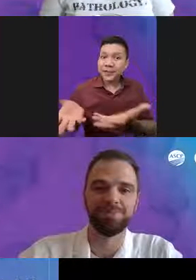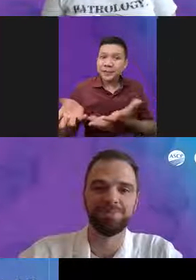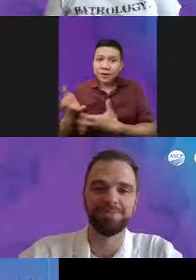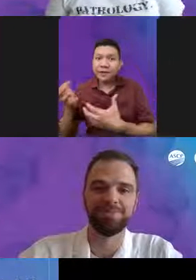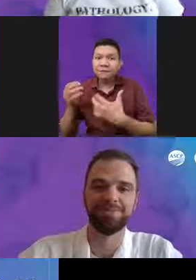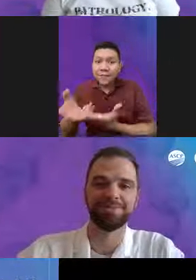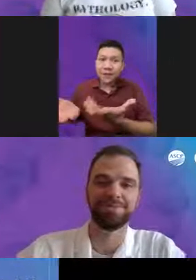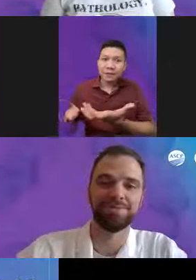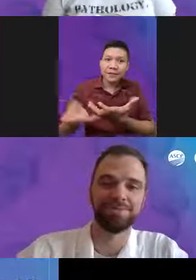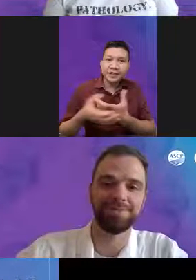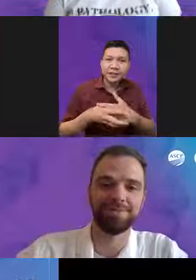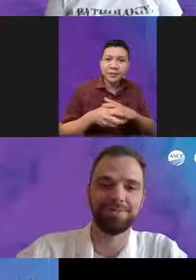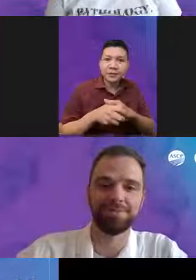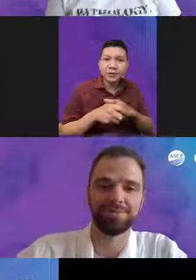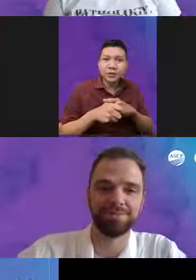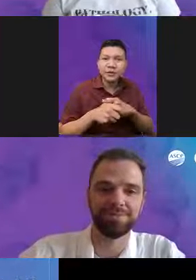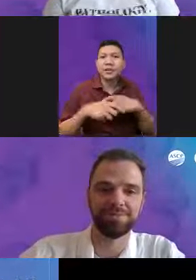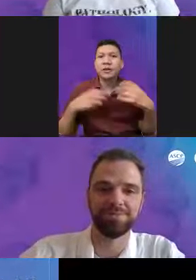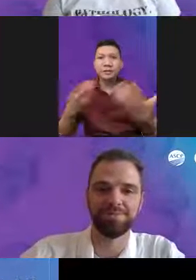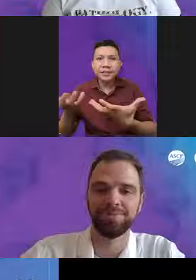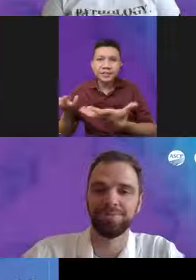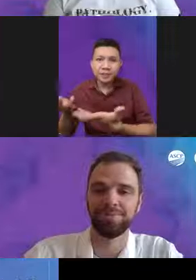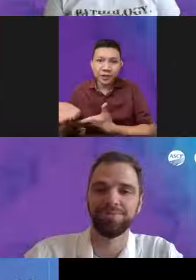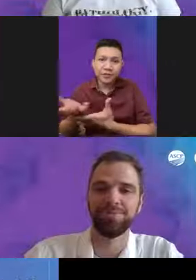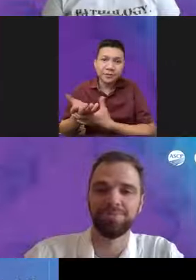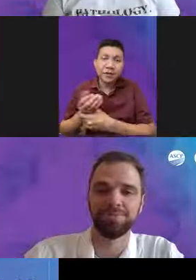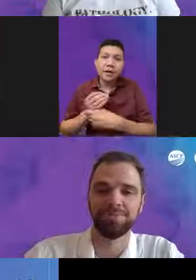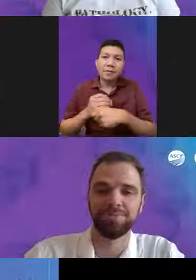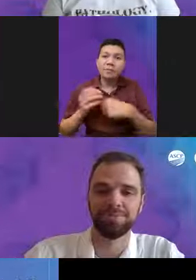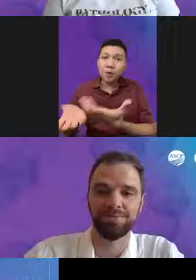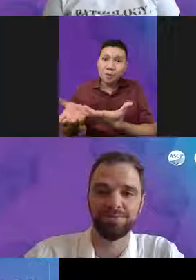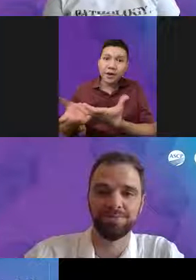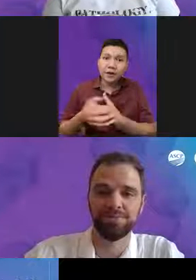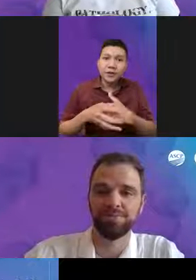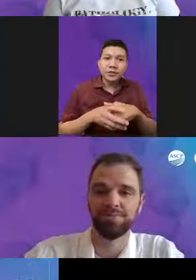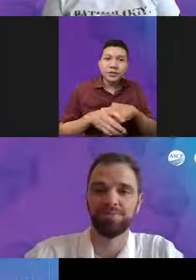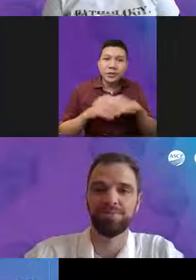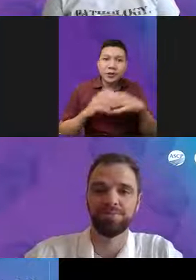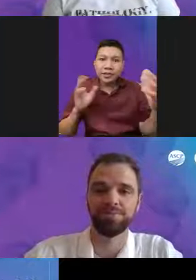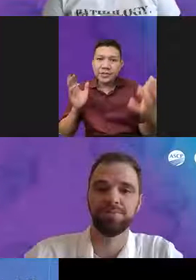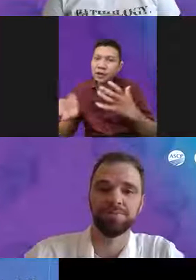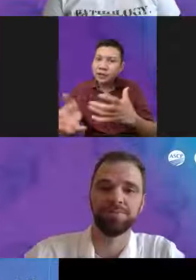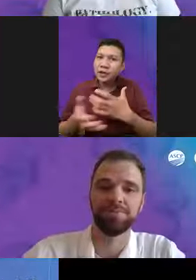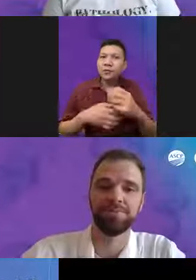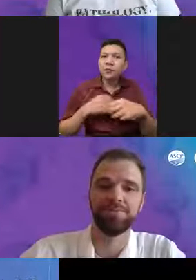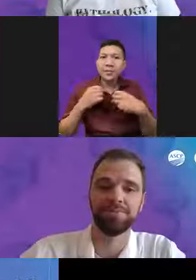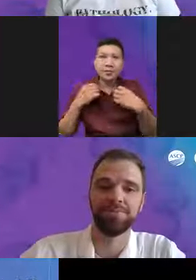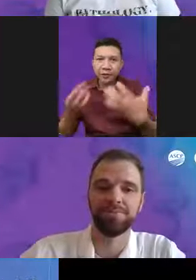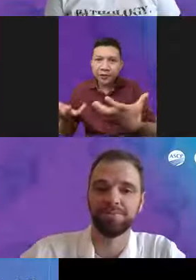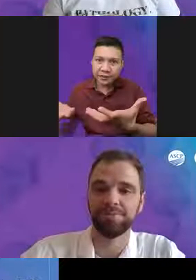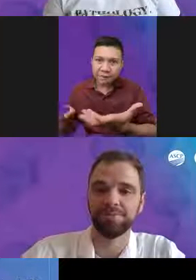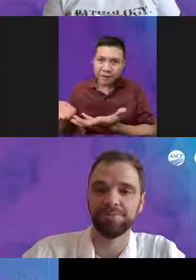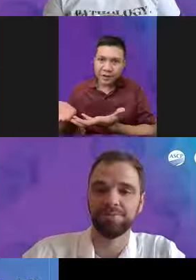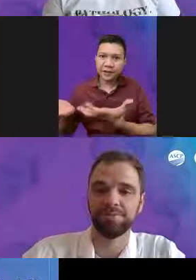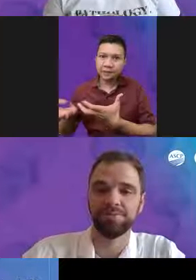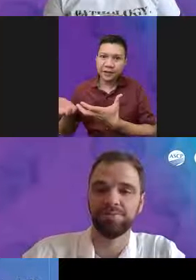is based on a feedback mechanism that controls the RBC production by the bone marrow. So where does it all start, or what